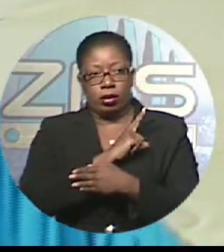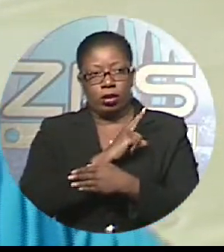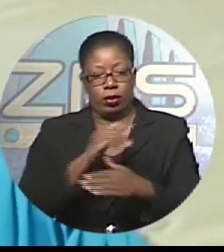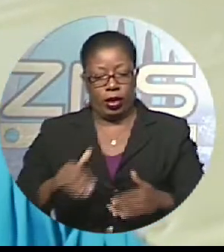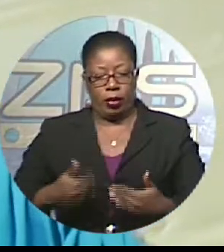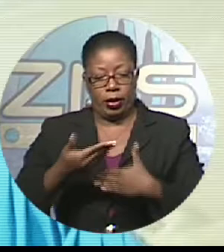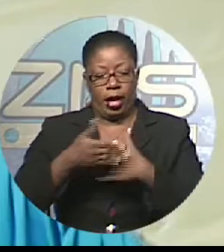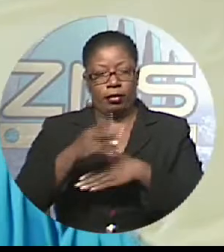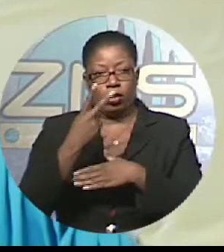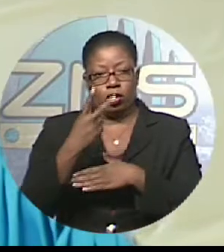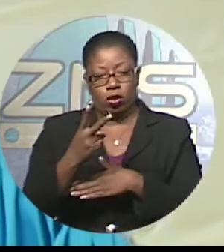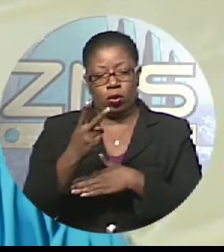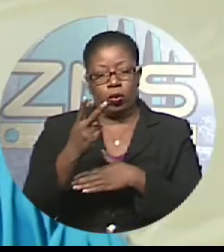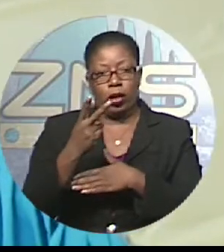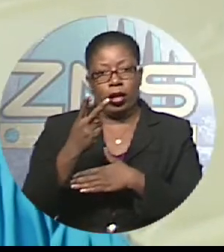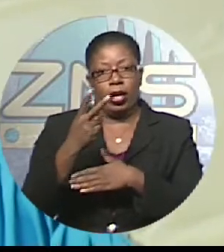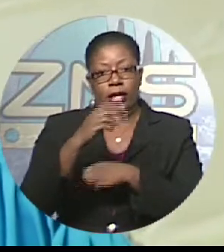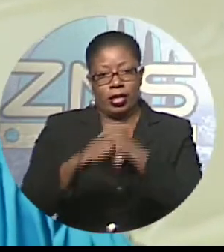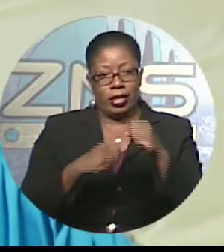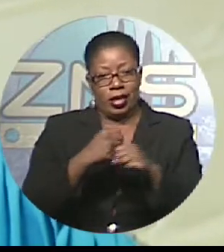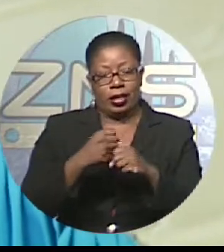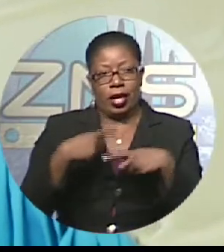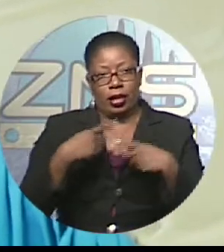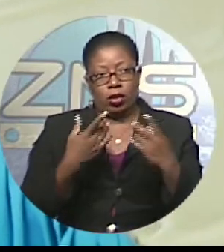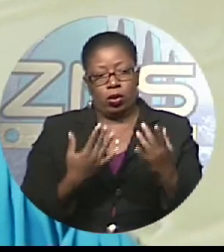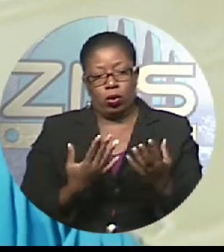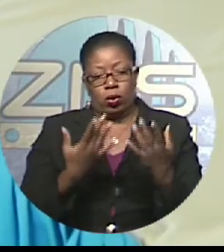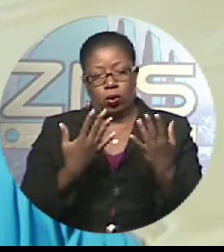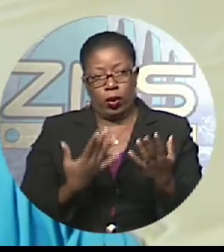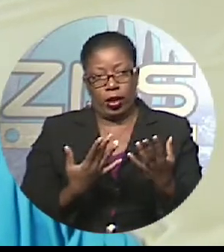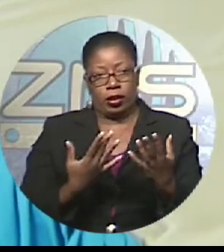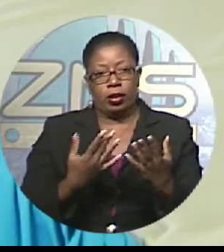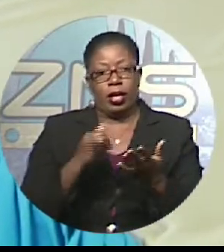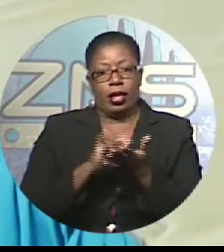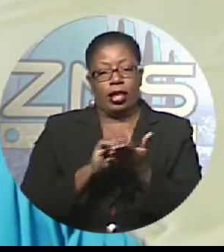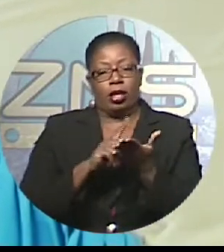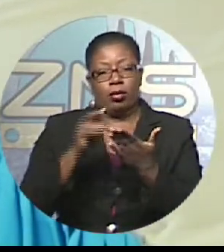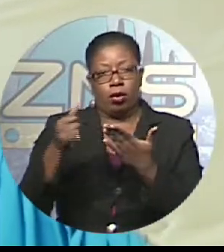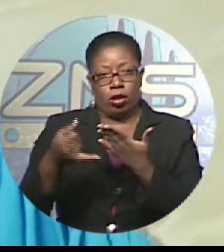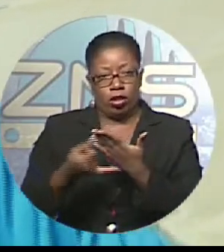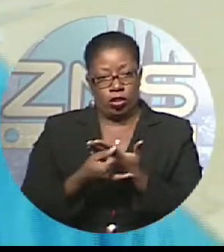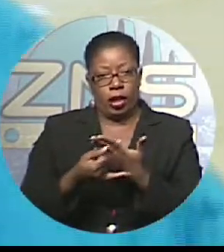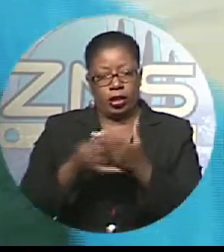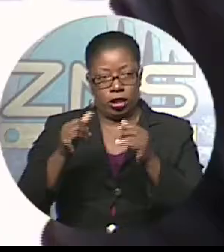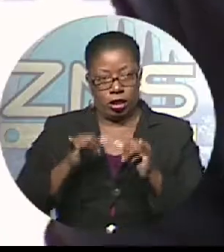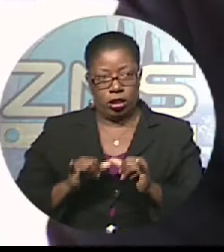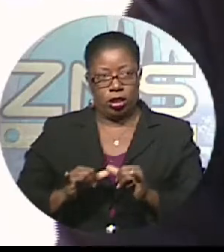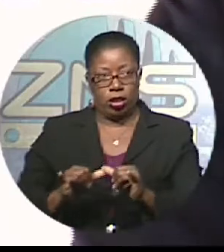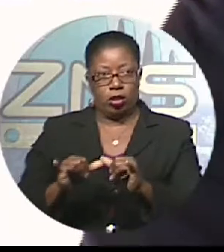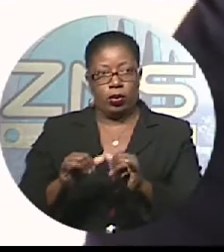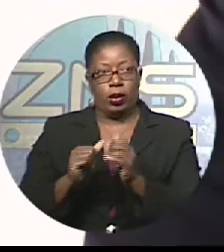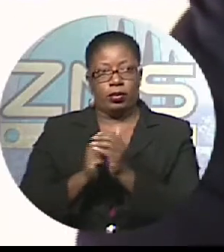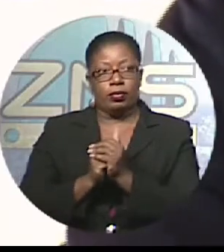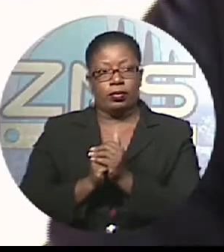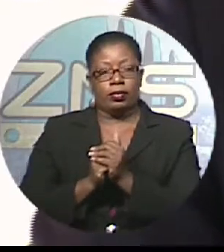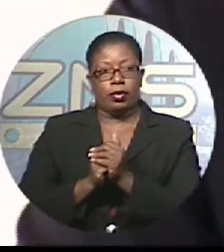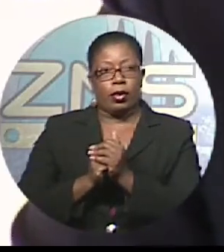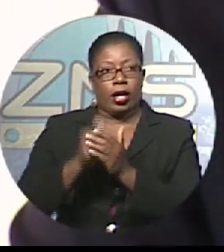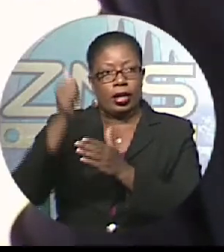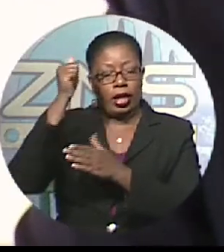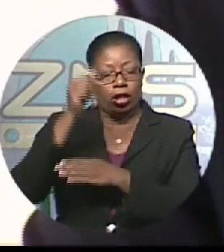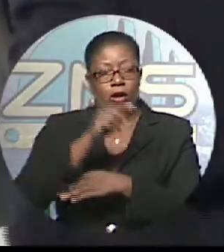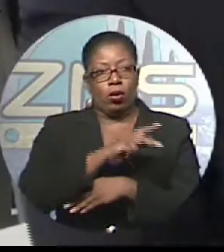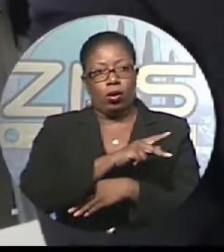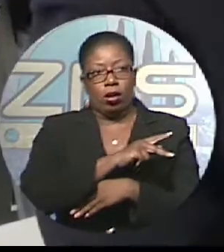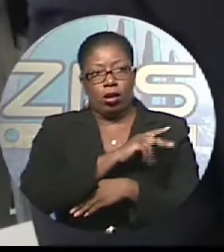a 2-year delay and a change in government, the project is continuing. MP for North Abaco Renato Curry acknowledged former Prime